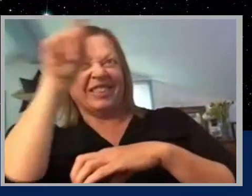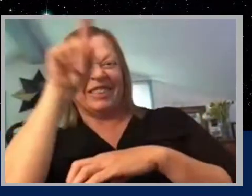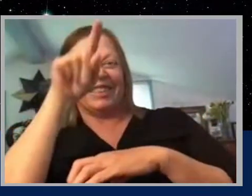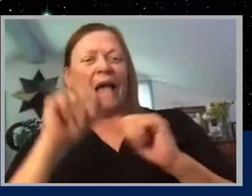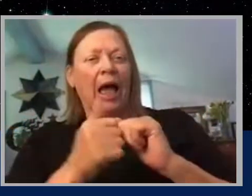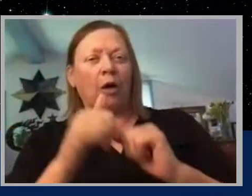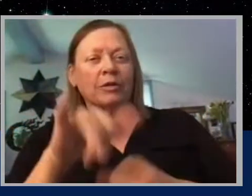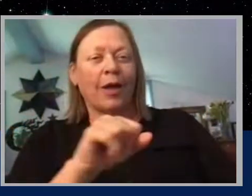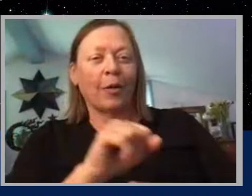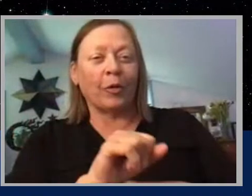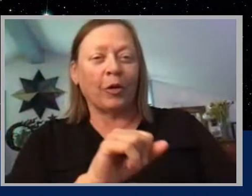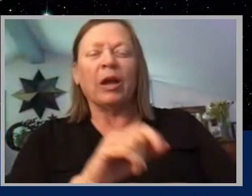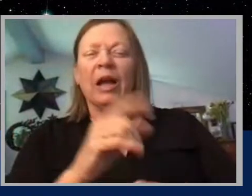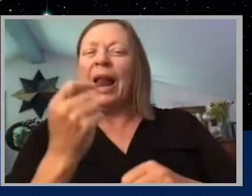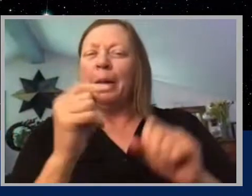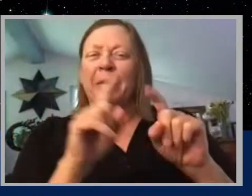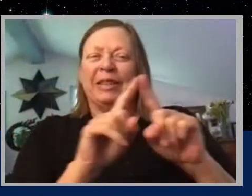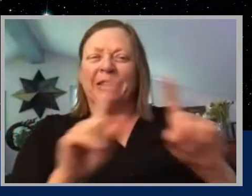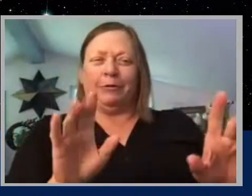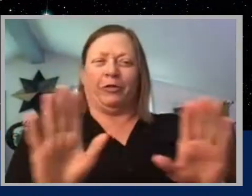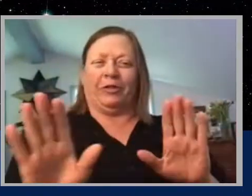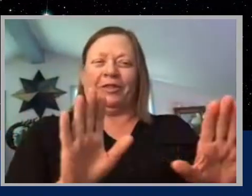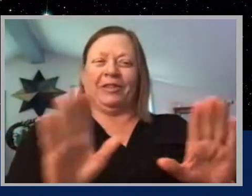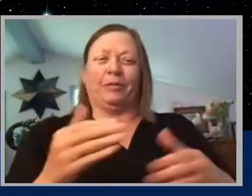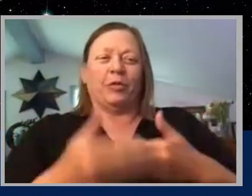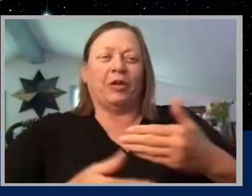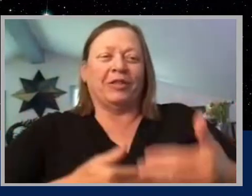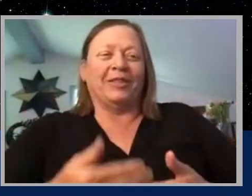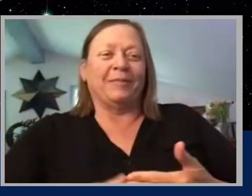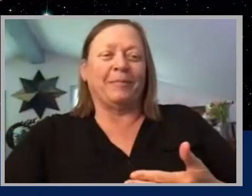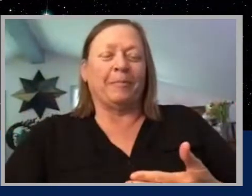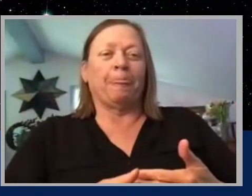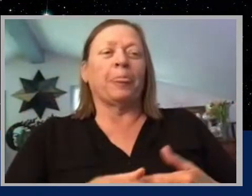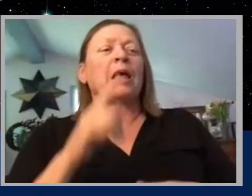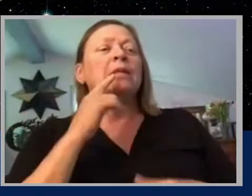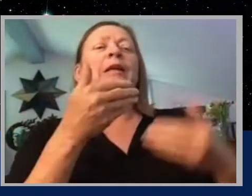sense. Alicia, keep going. I'm going to get some more questions here. Sure.